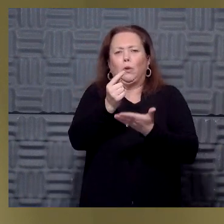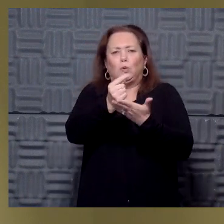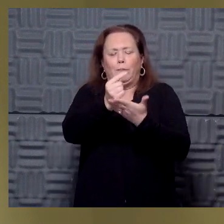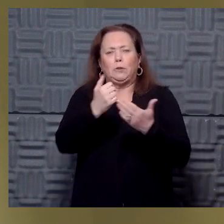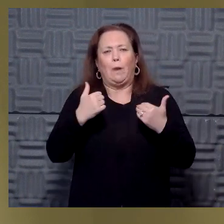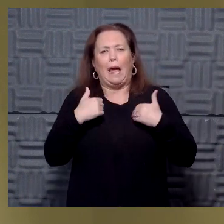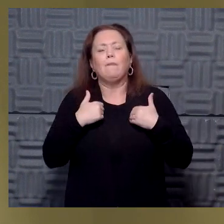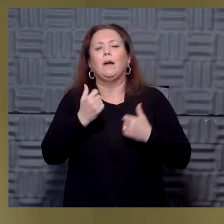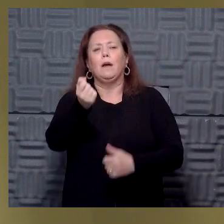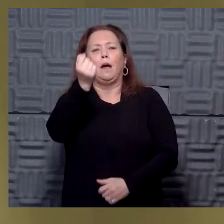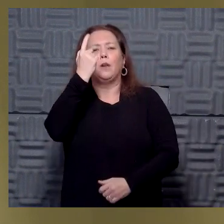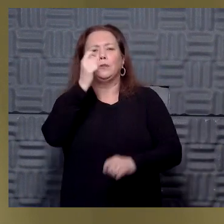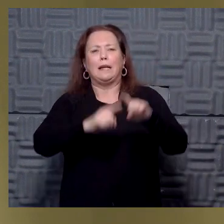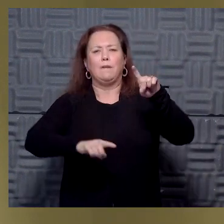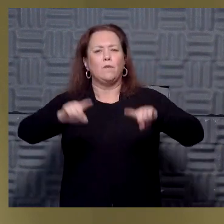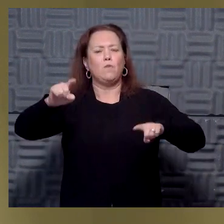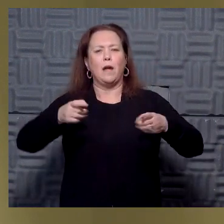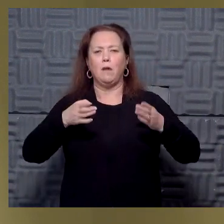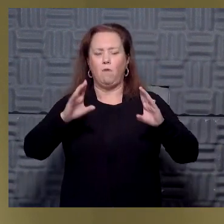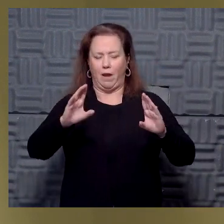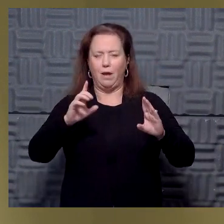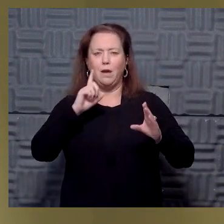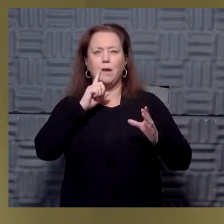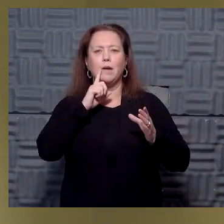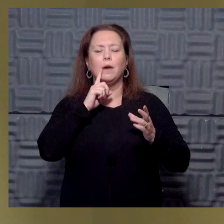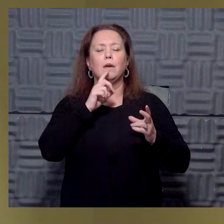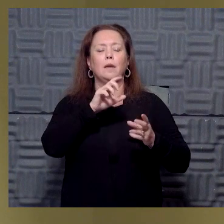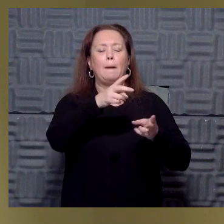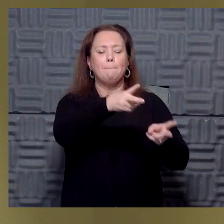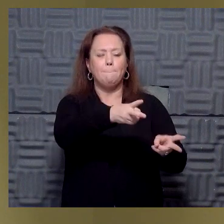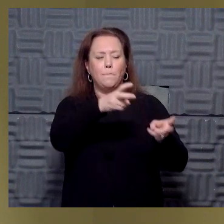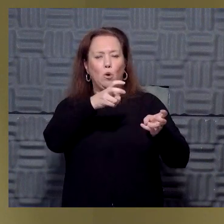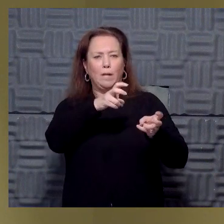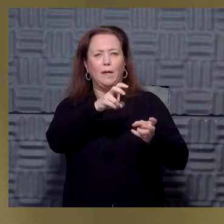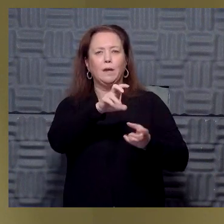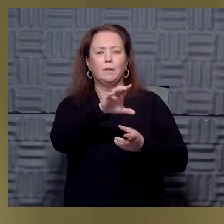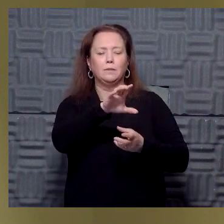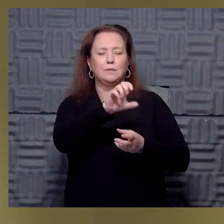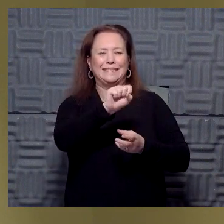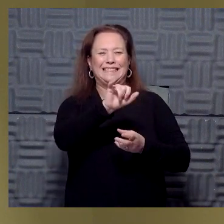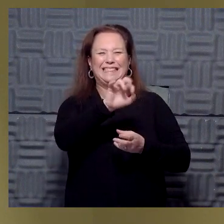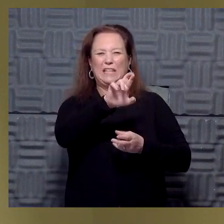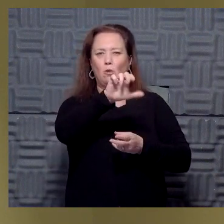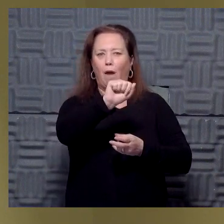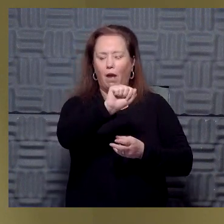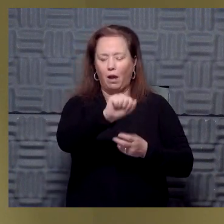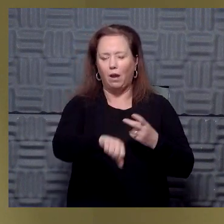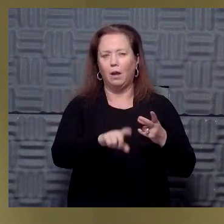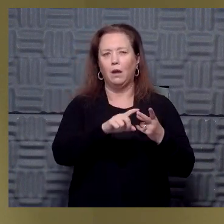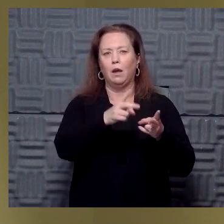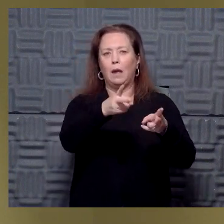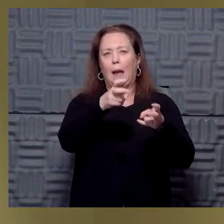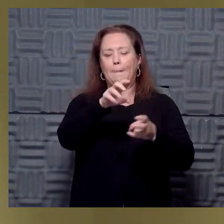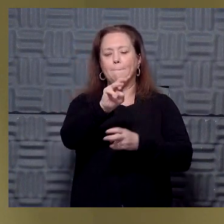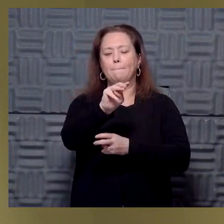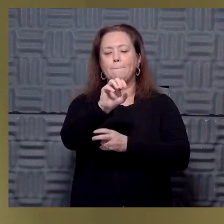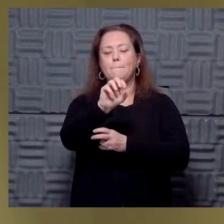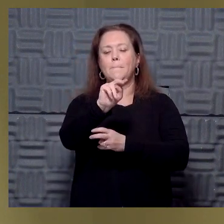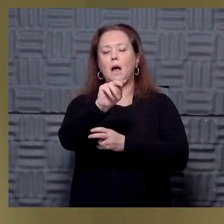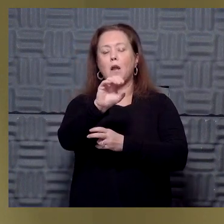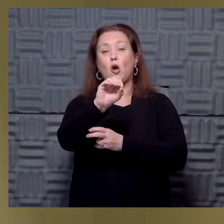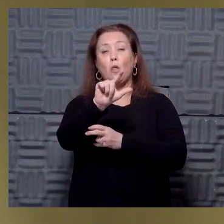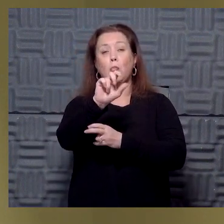are very different ways. There is definitely pooling of sera, of convalescent sera. There's also production of these monoclonal